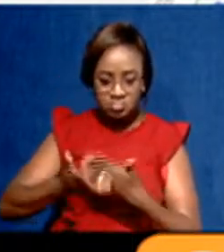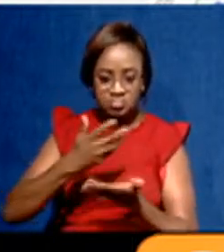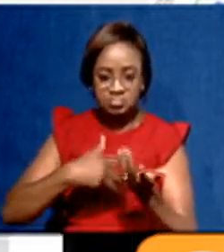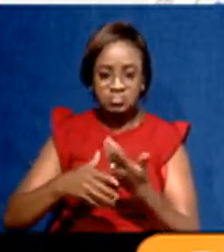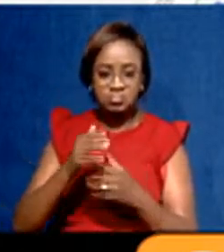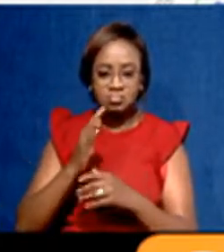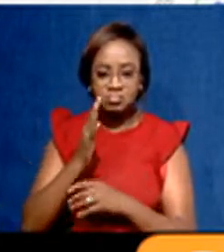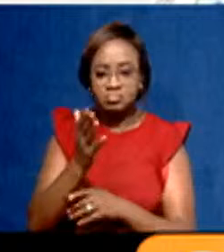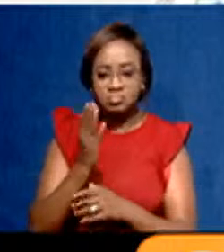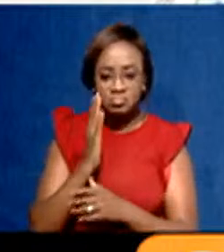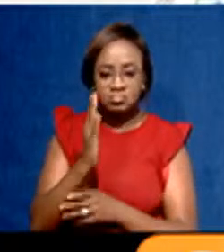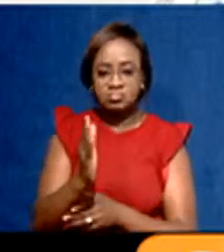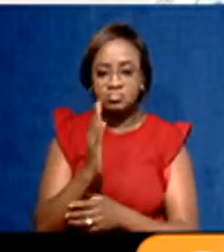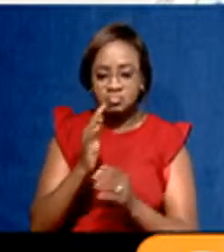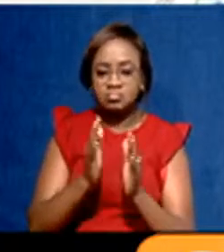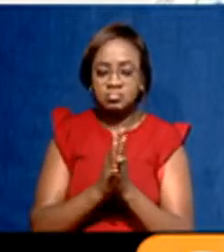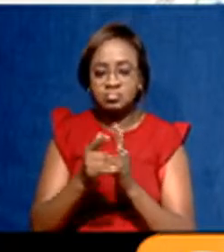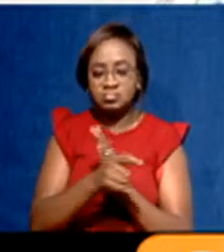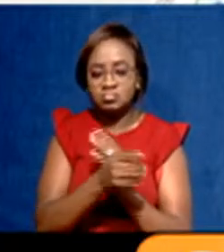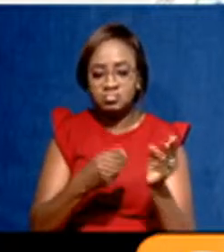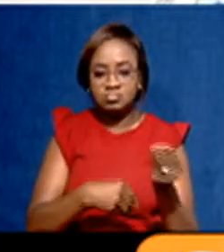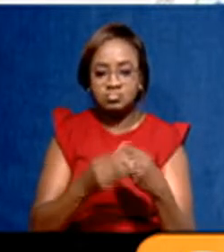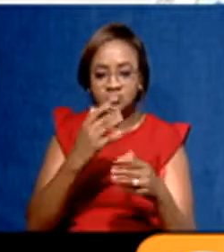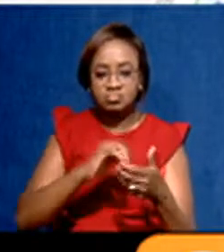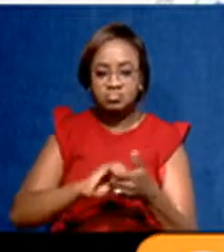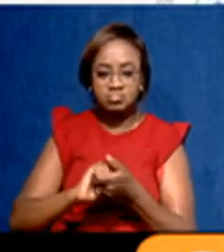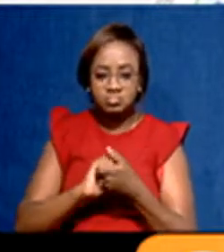are happy to report that the CT scan and